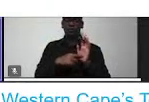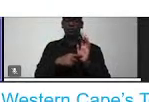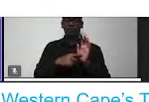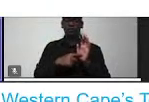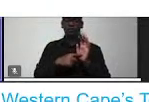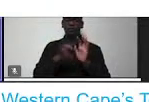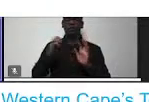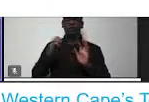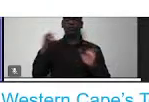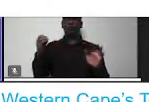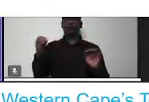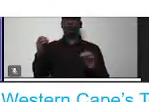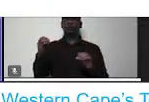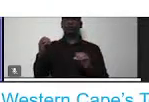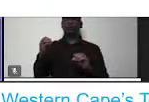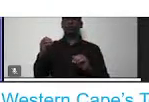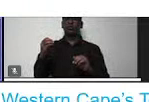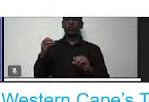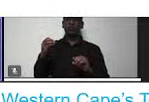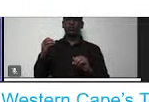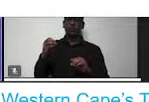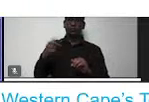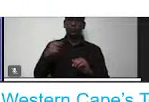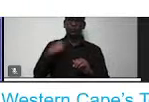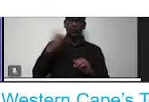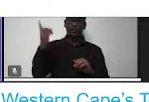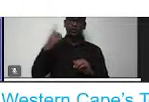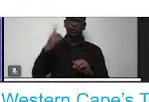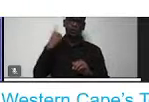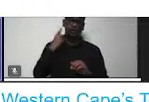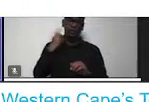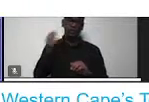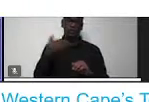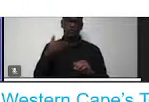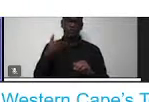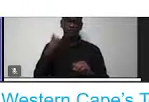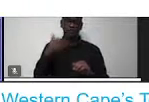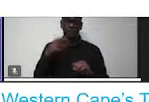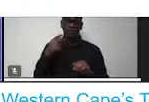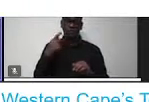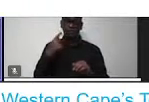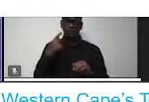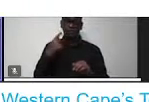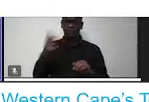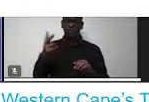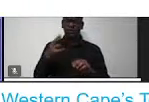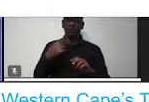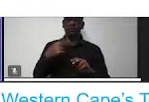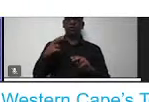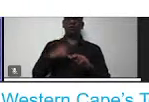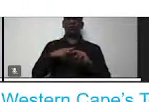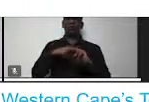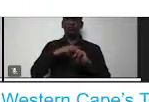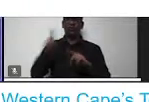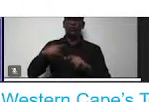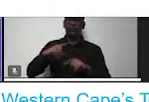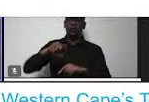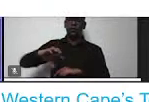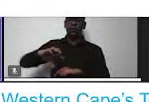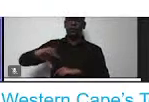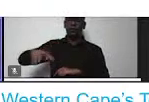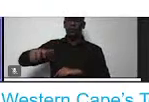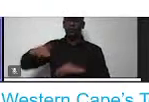you can't measure, the data doesn't exist to look at actual utilization at a provincial level, but if